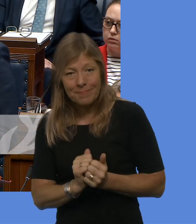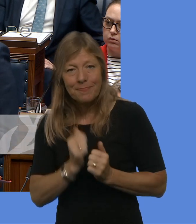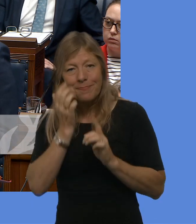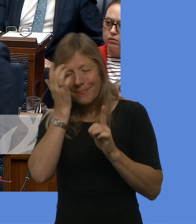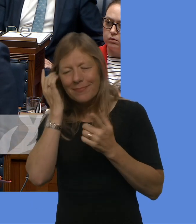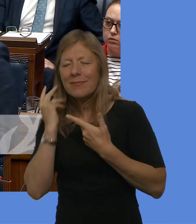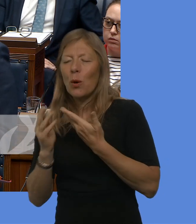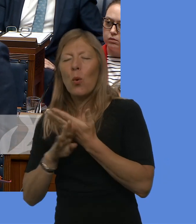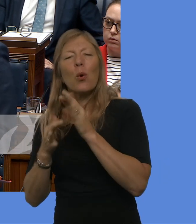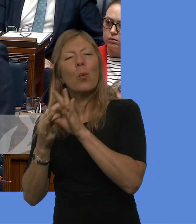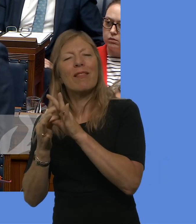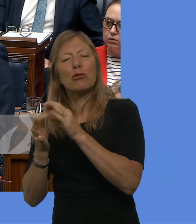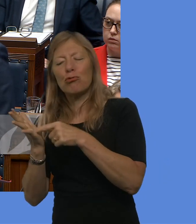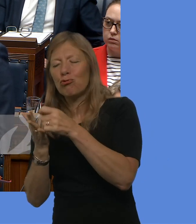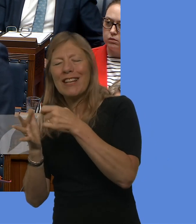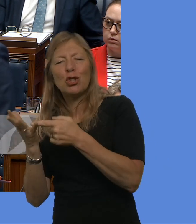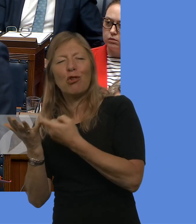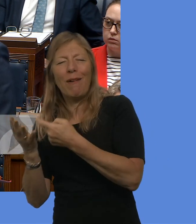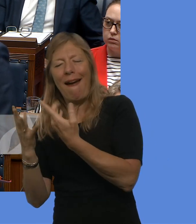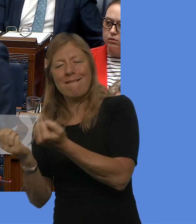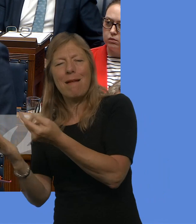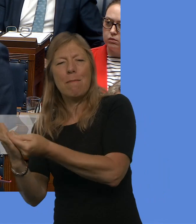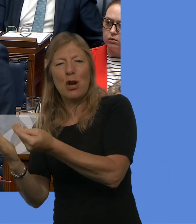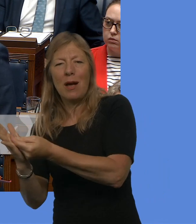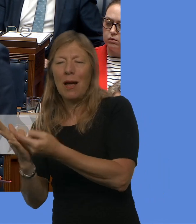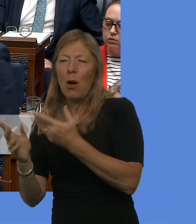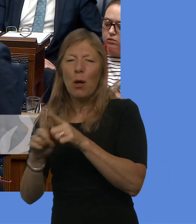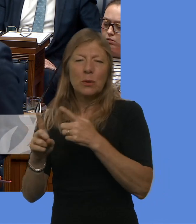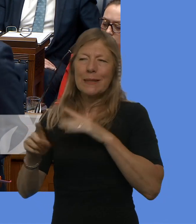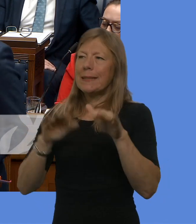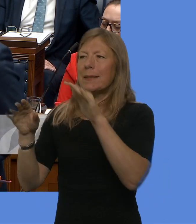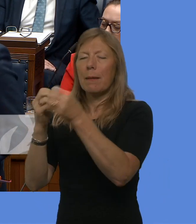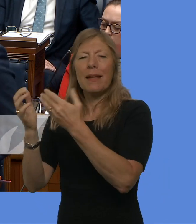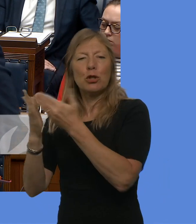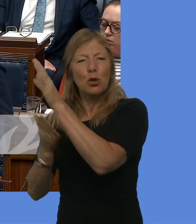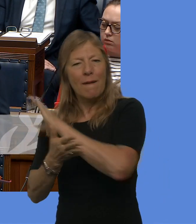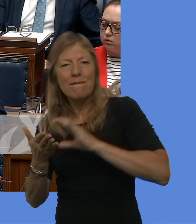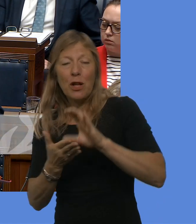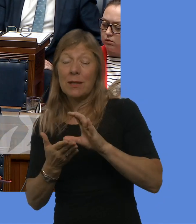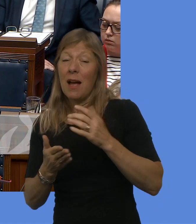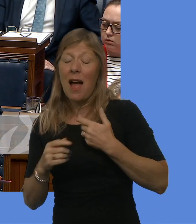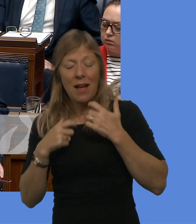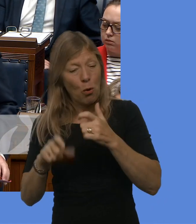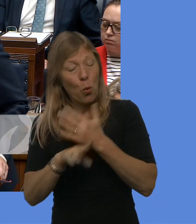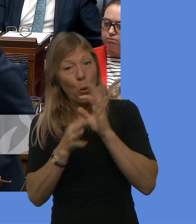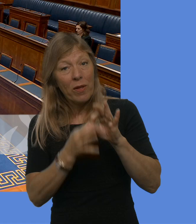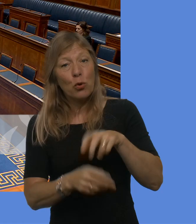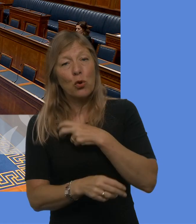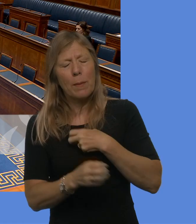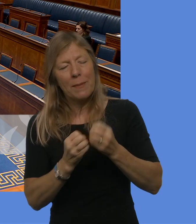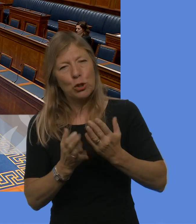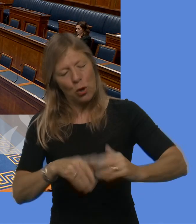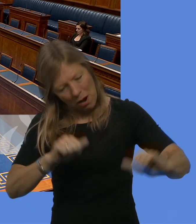resources within the Assembly to find a way forward, and I will continue to work constructively with the unions until we get a permanent solution.